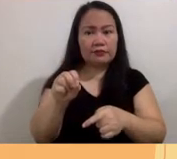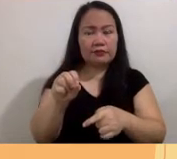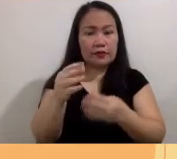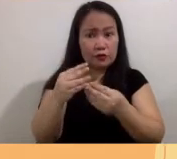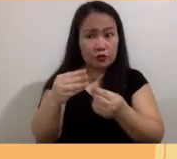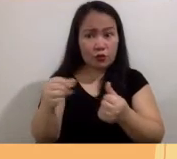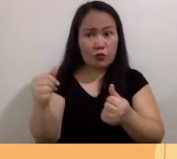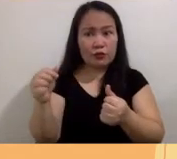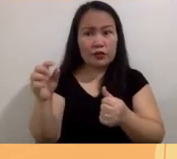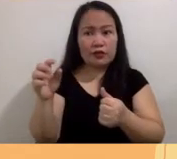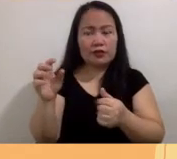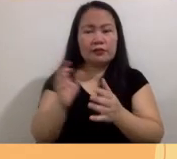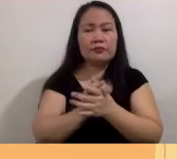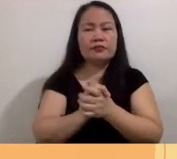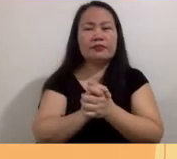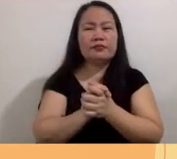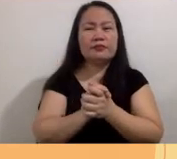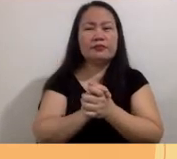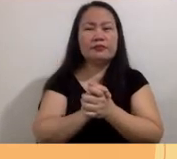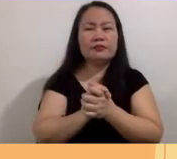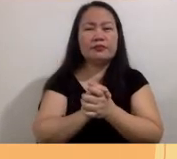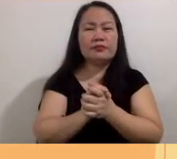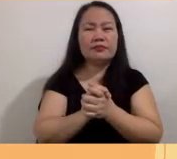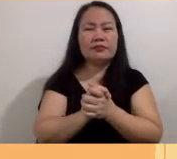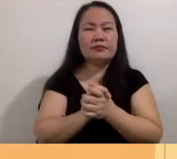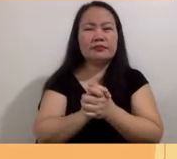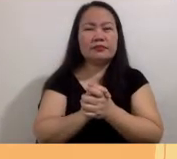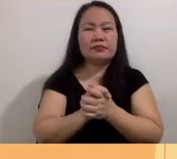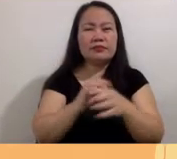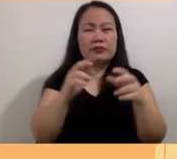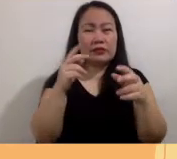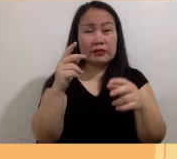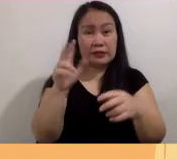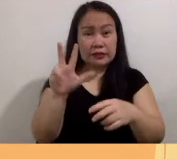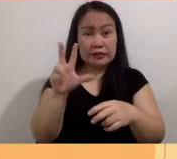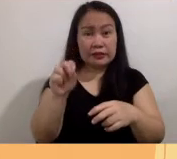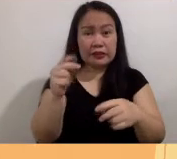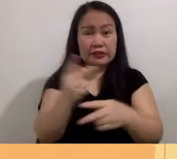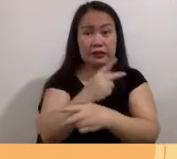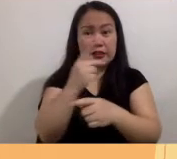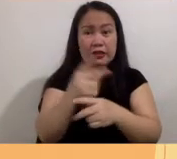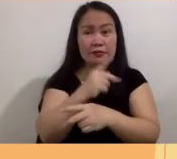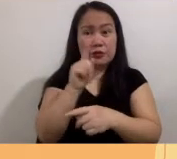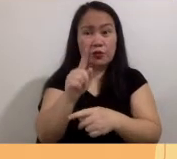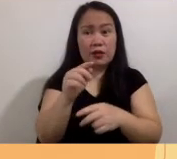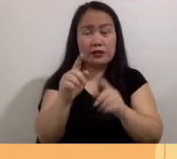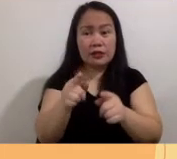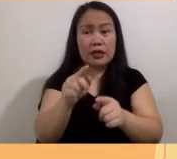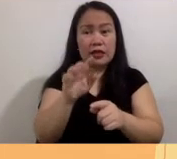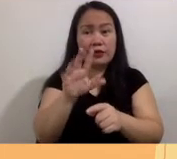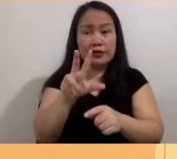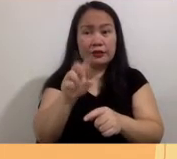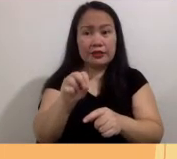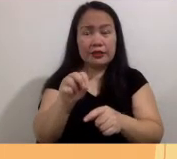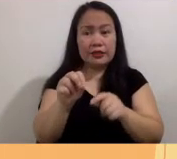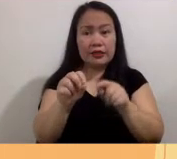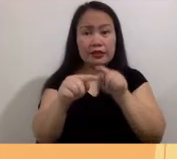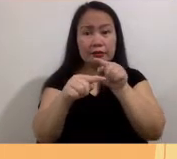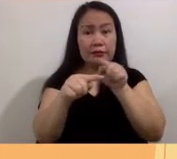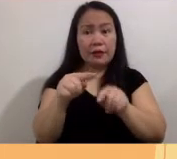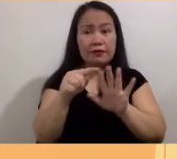us solve. So, 6, 30 times 1, that is 30 divided by 5, that is also 6. So, they